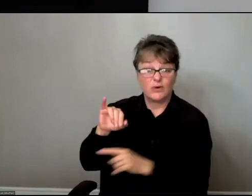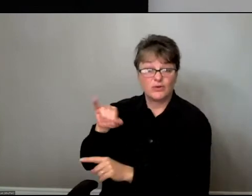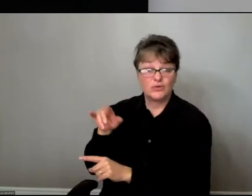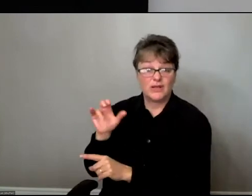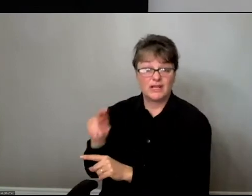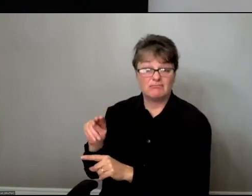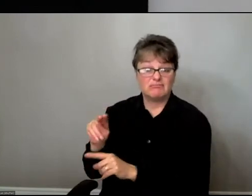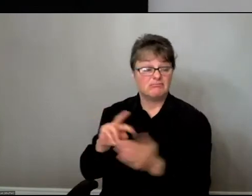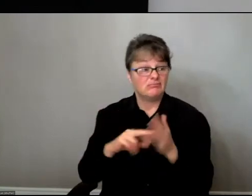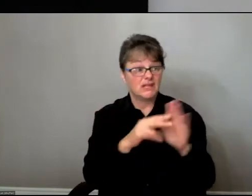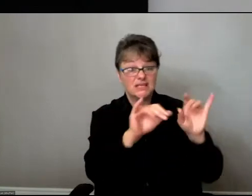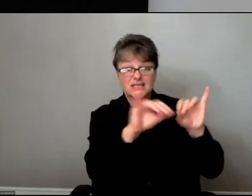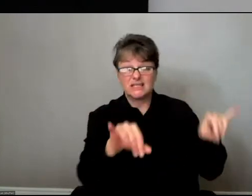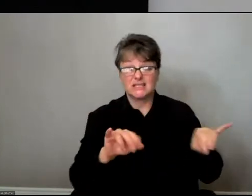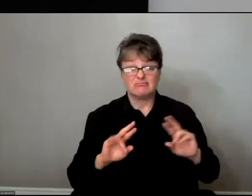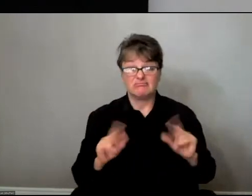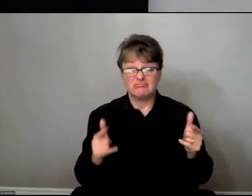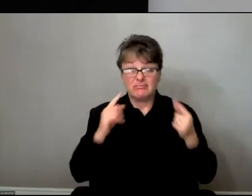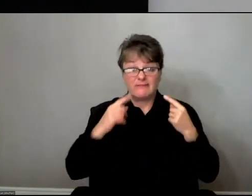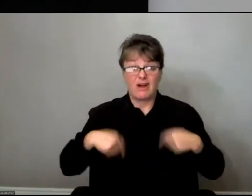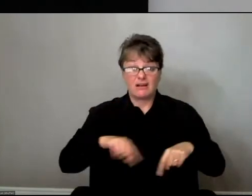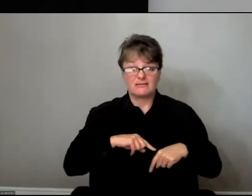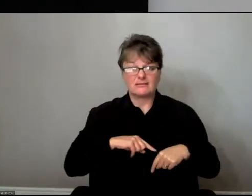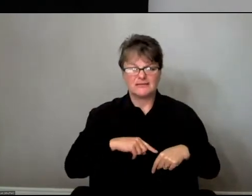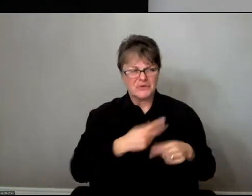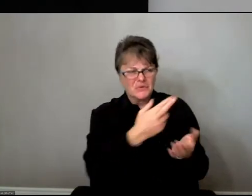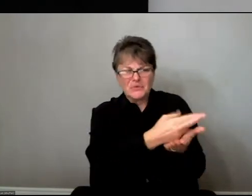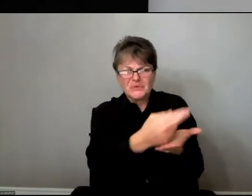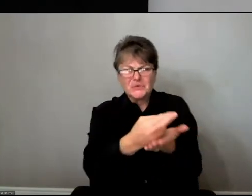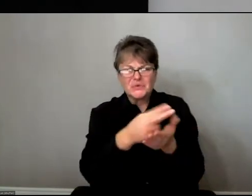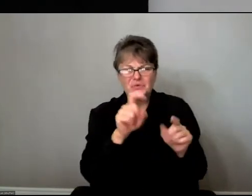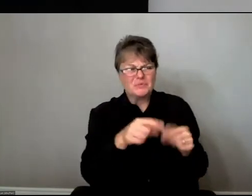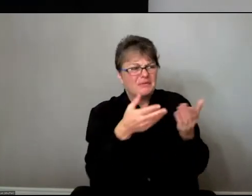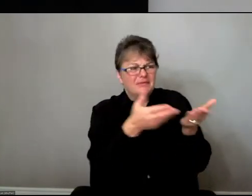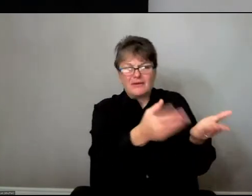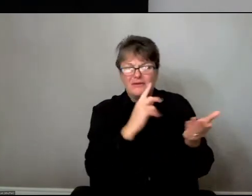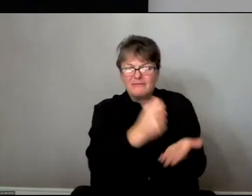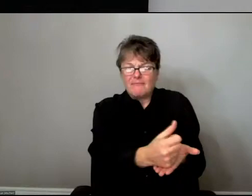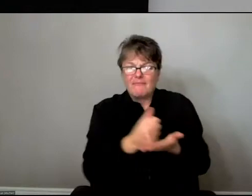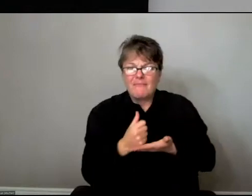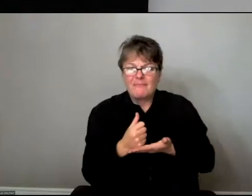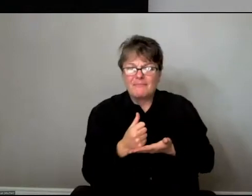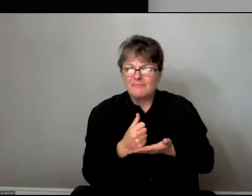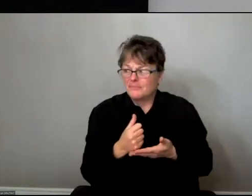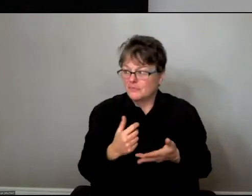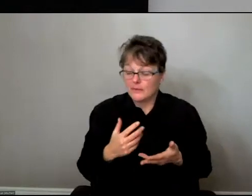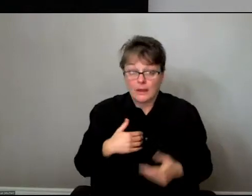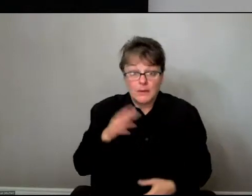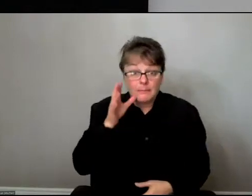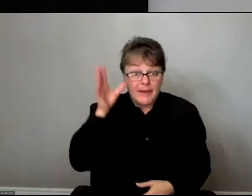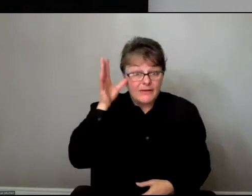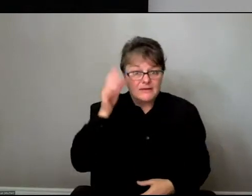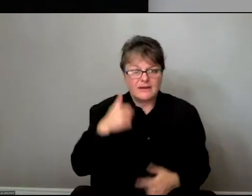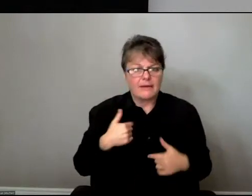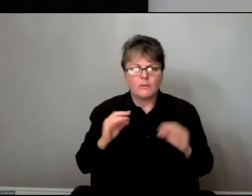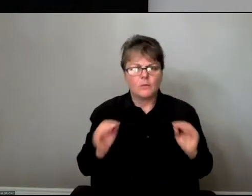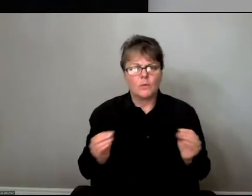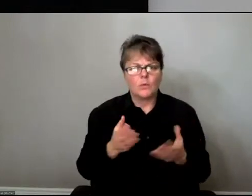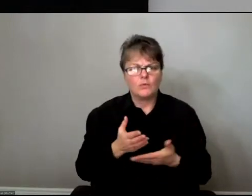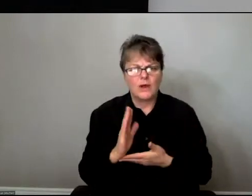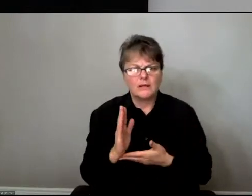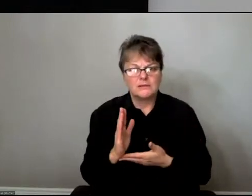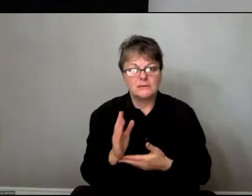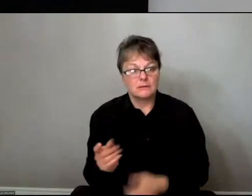The resources should have been there to help us. We had no rights as parents. The perpetrator had all the